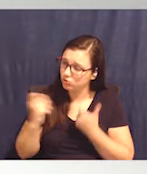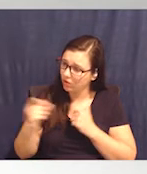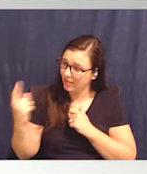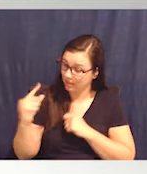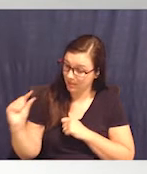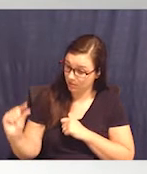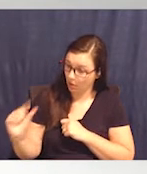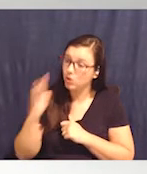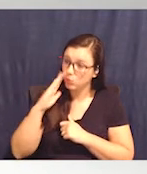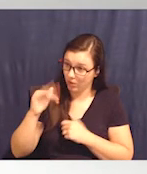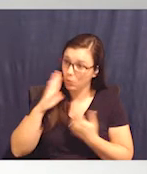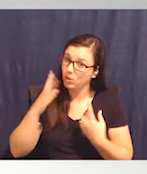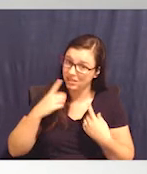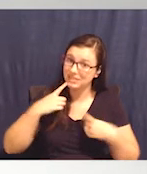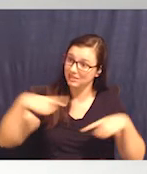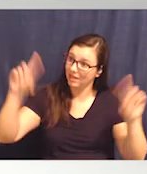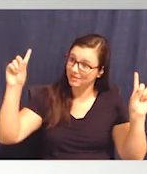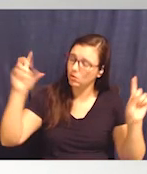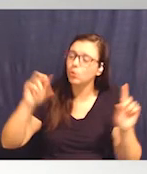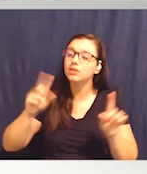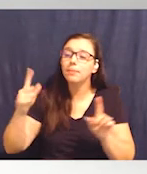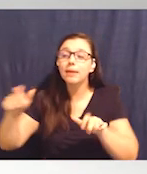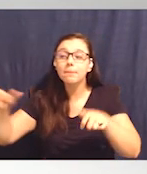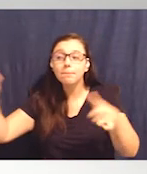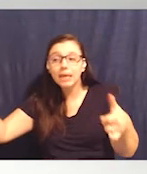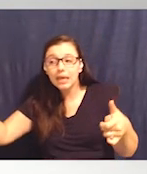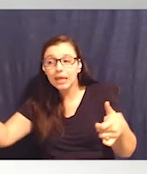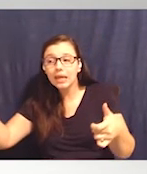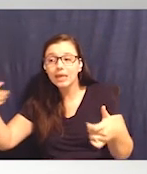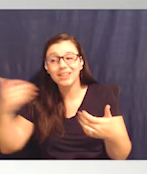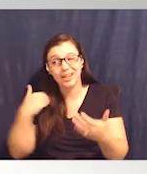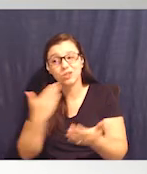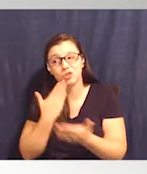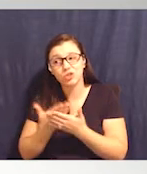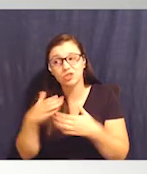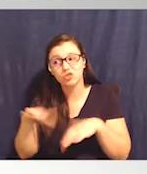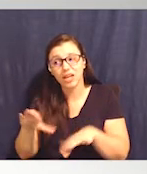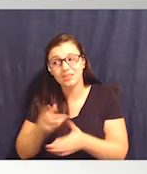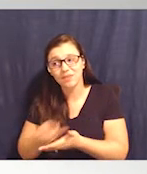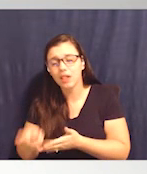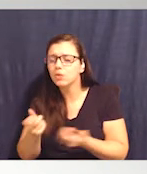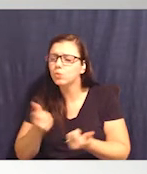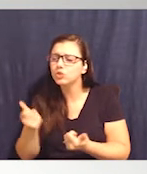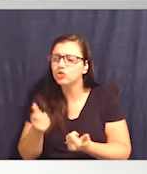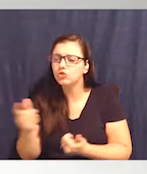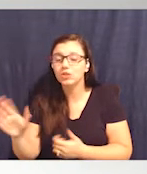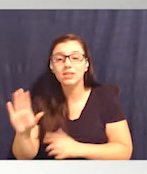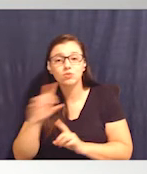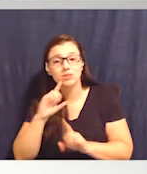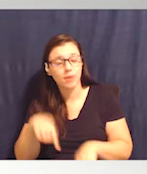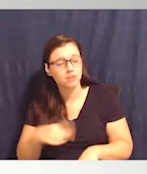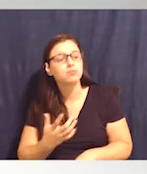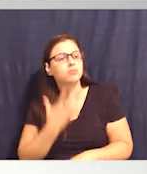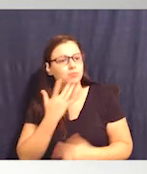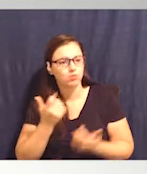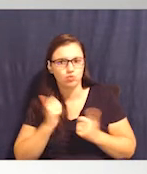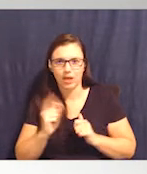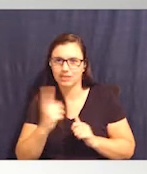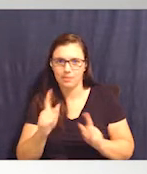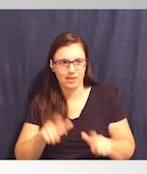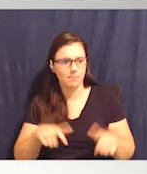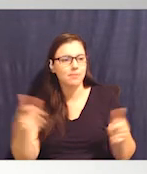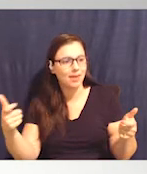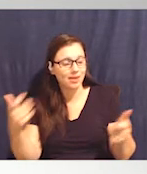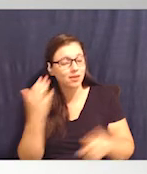something big that he had a good chance of failing at, what would he do? And his response was, I'd rather try something big because if I